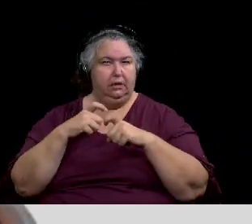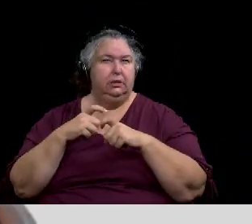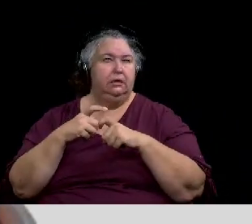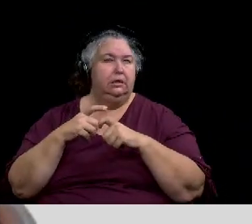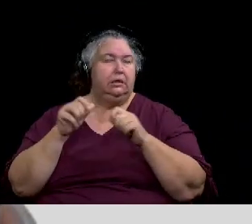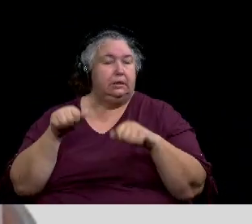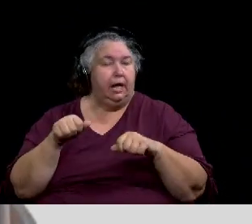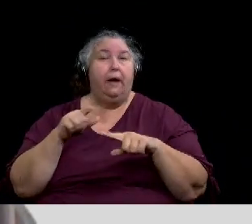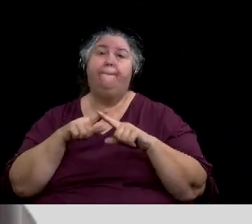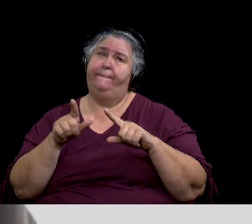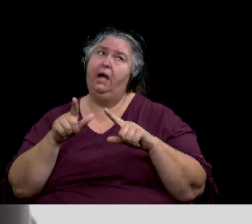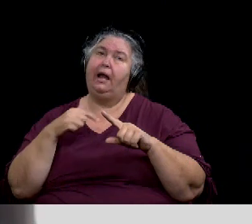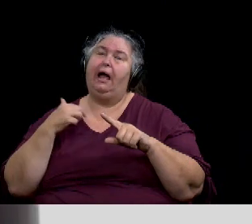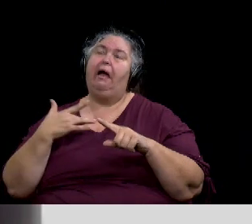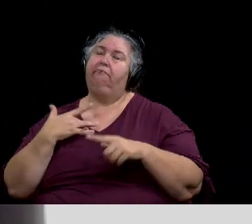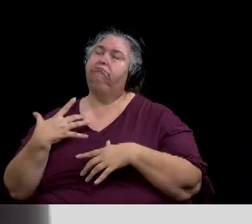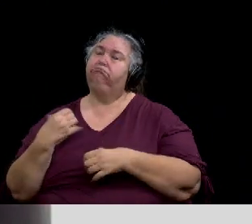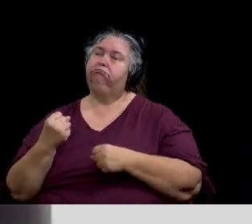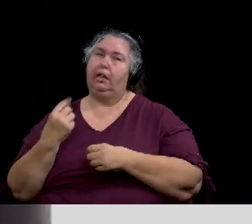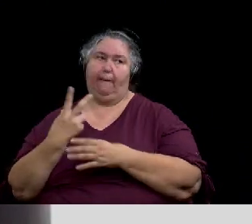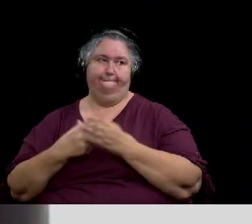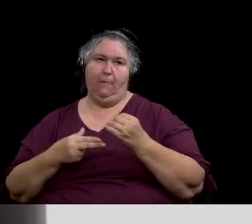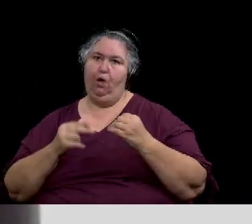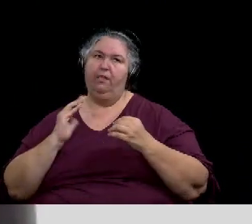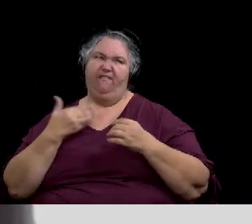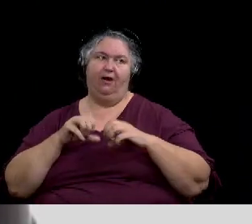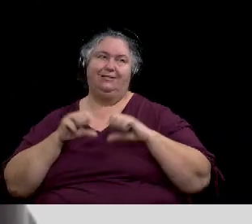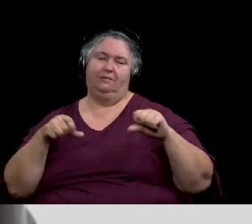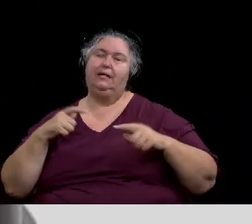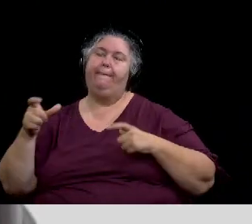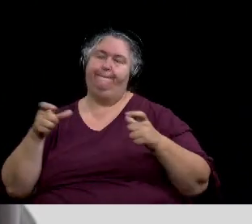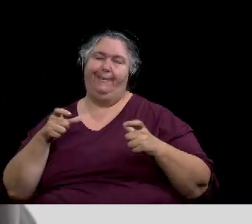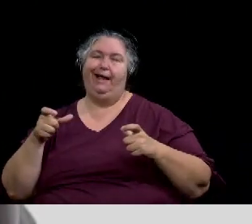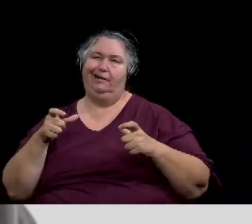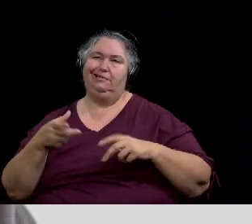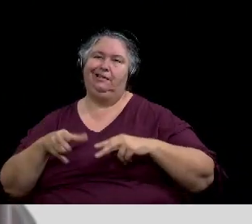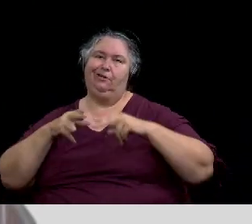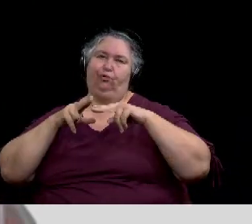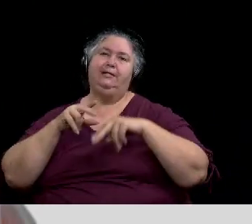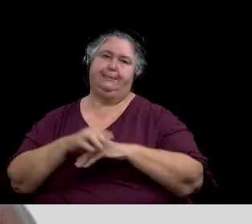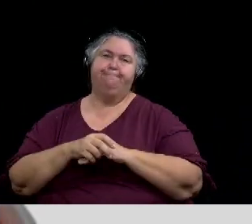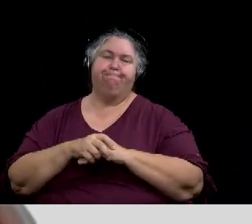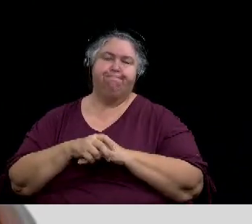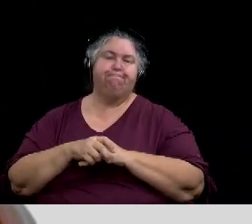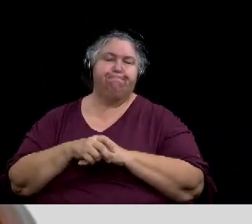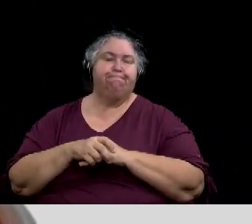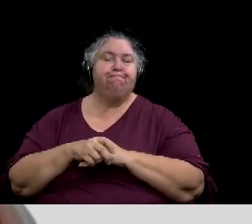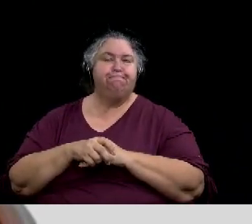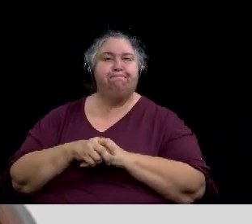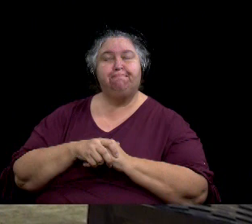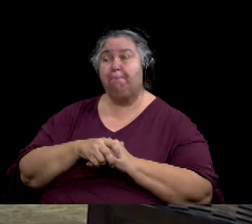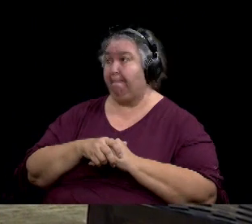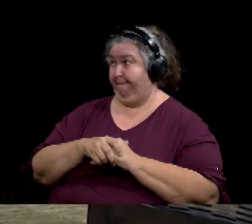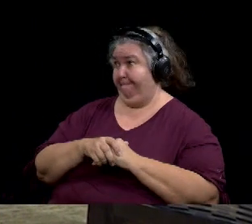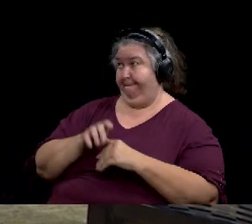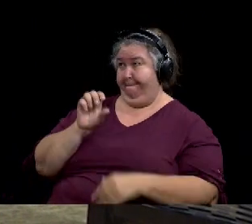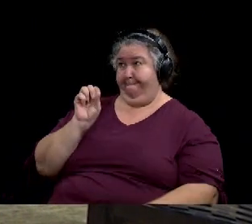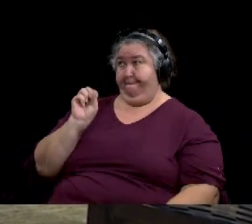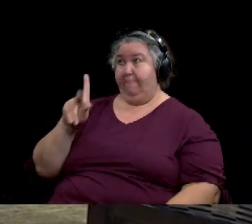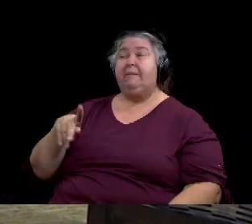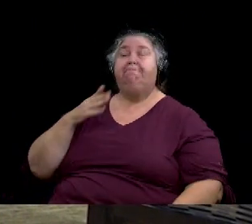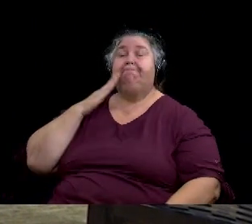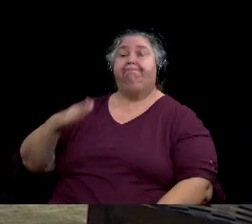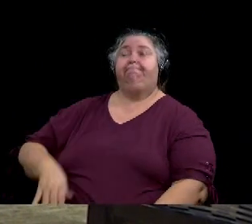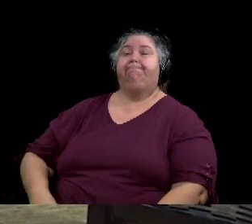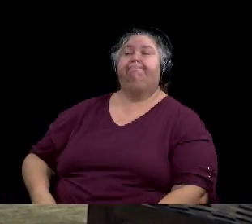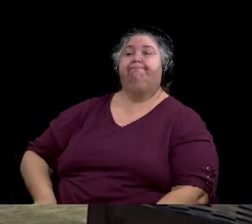I do have a great deal of confidence that both systems can manage a significant increase in volume. Okay, thank you. Has